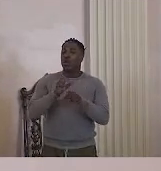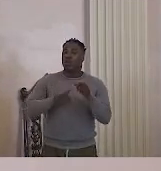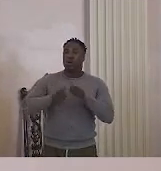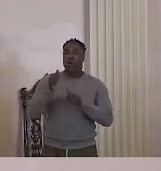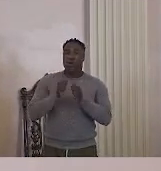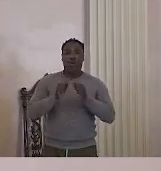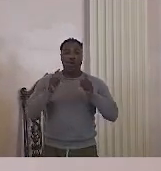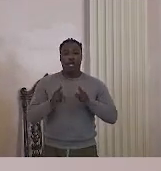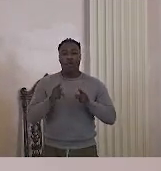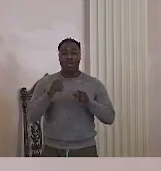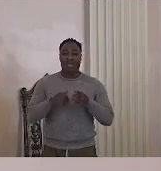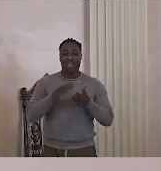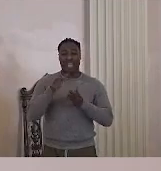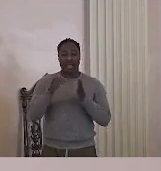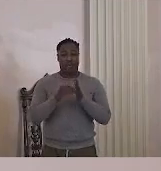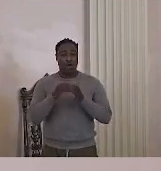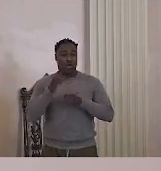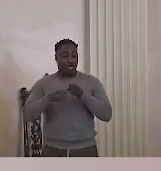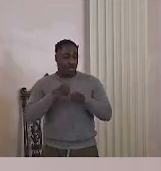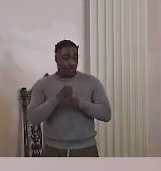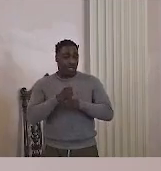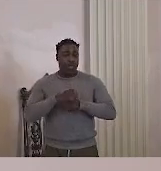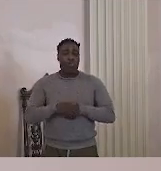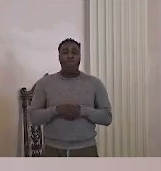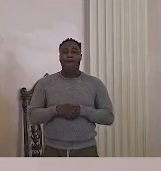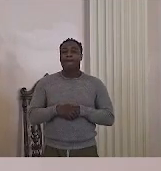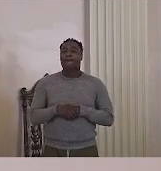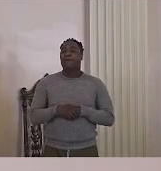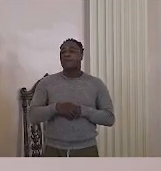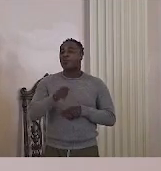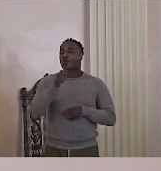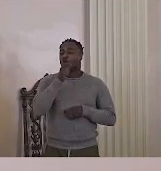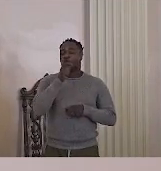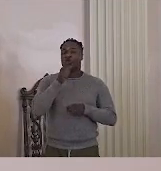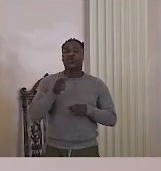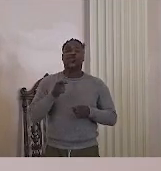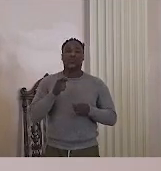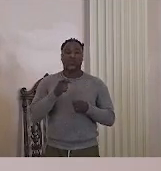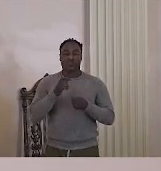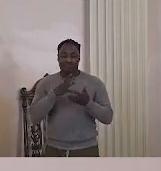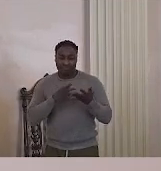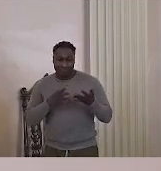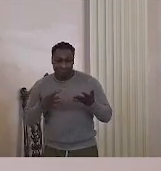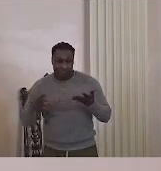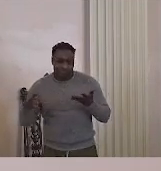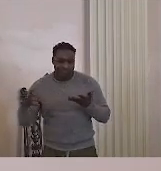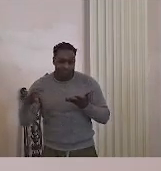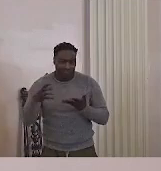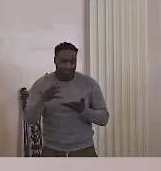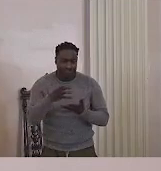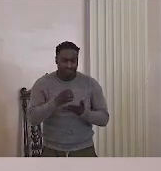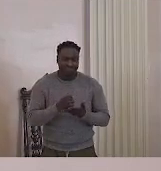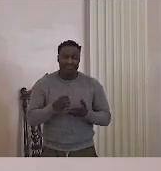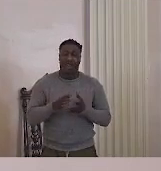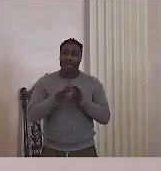with those in their middle years who have accumulated mastery and